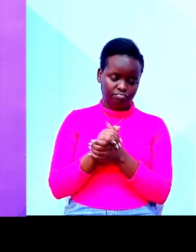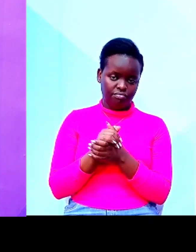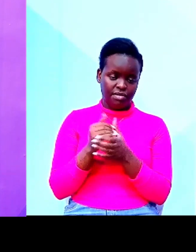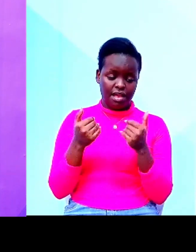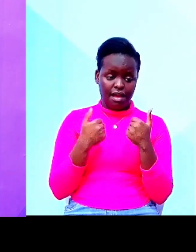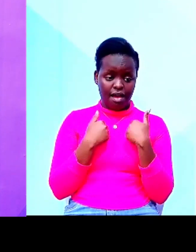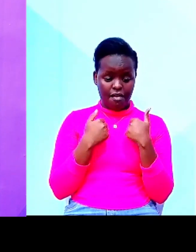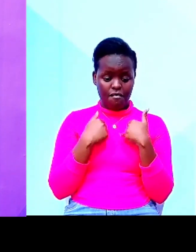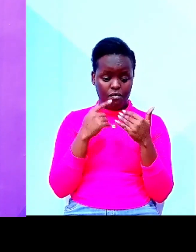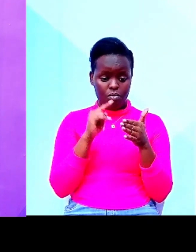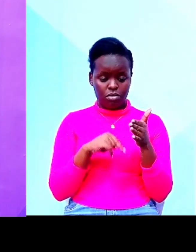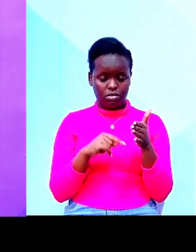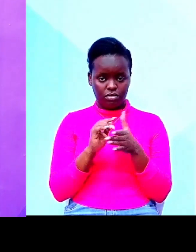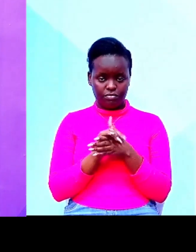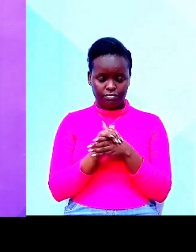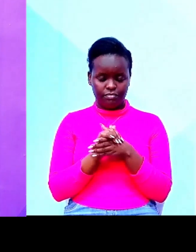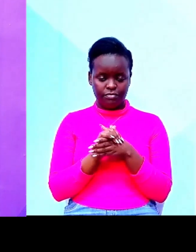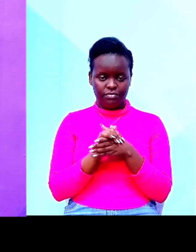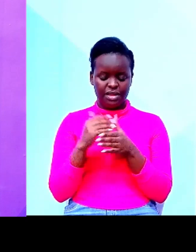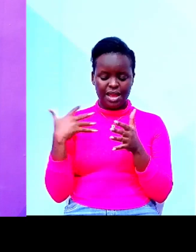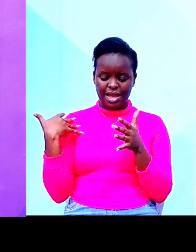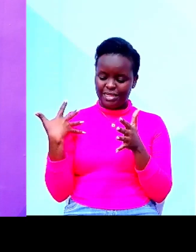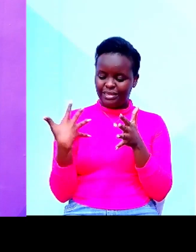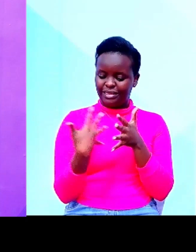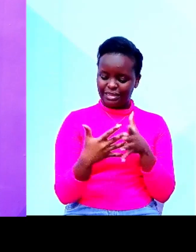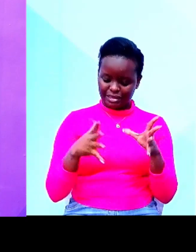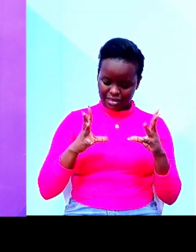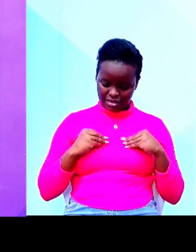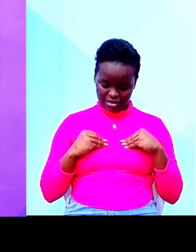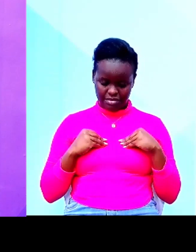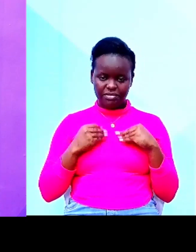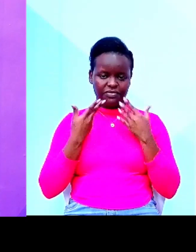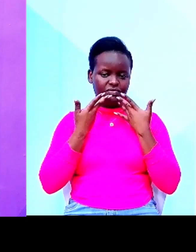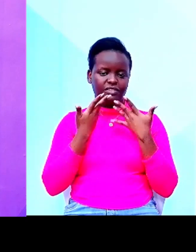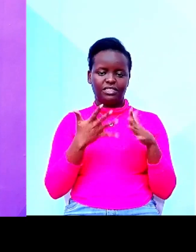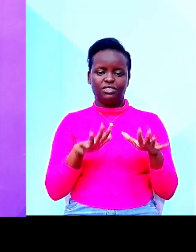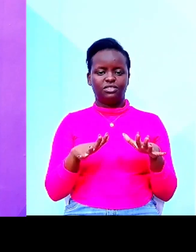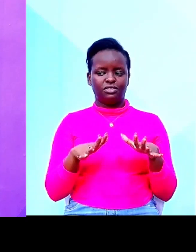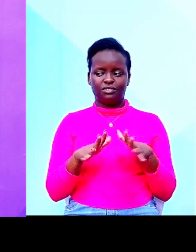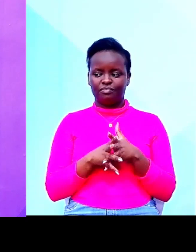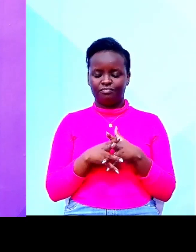have since I accepted, the